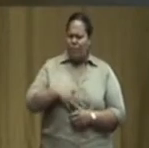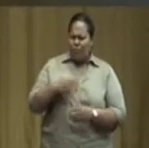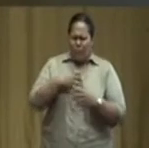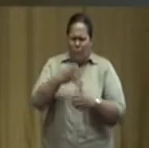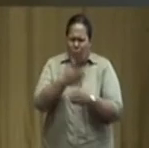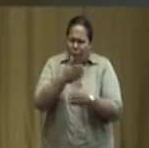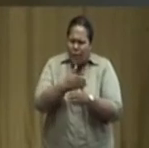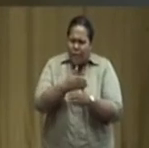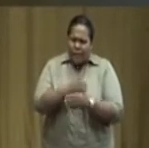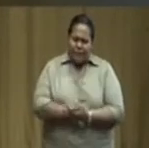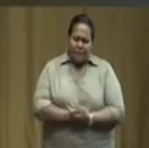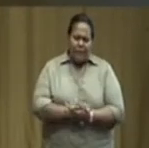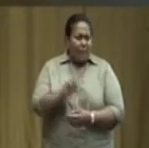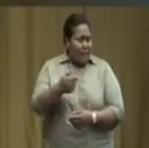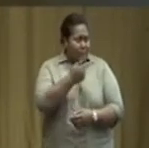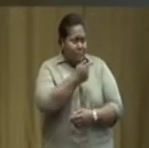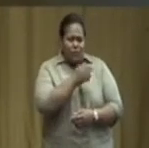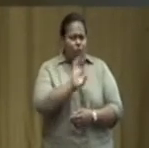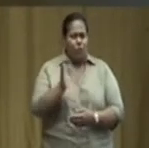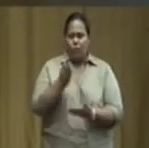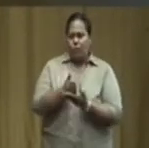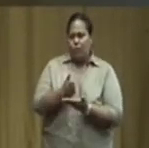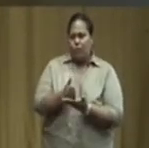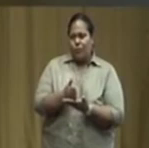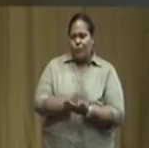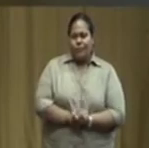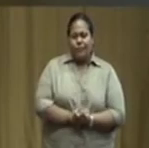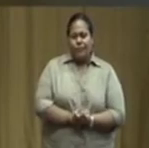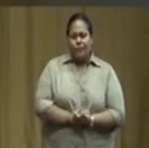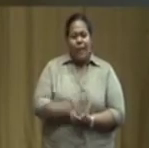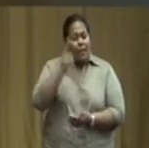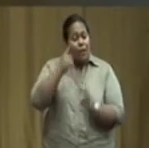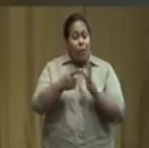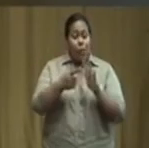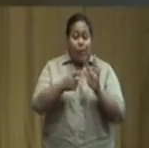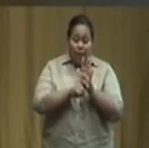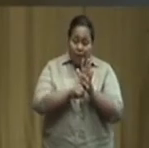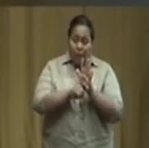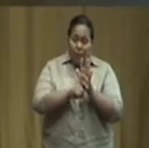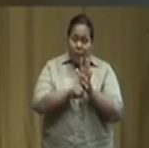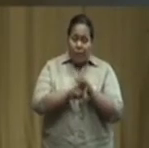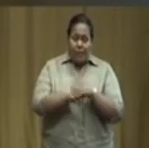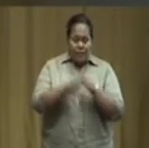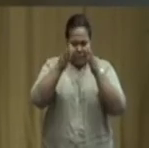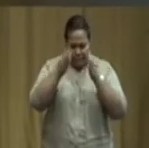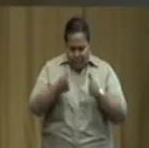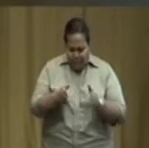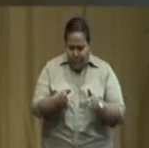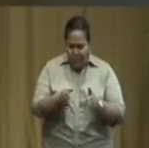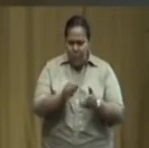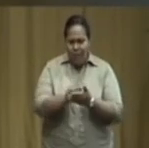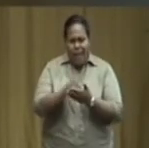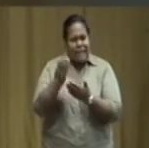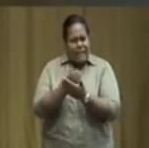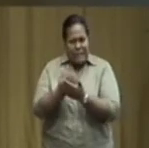in this case, I don't think that's true. And in fact, I think that OER, if used in the right way, can save us a lot